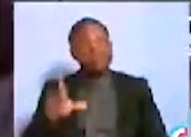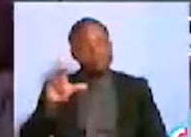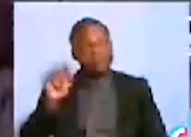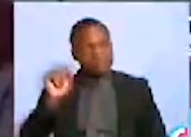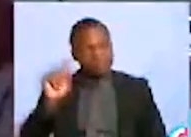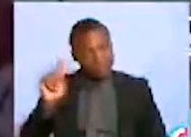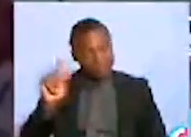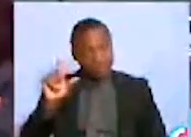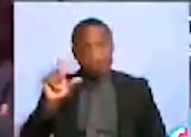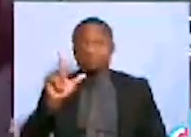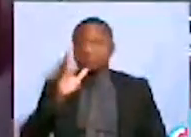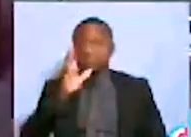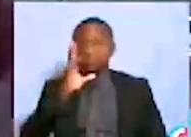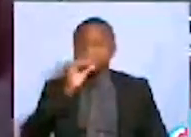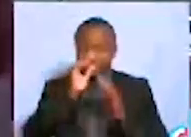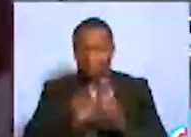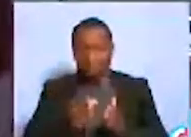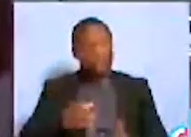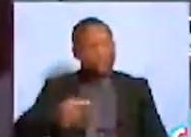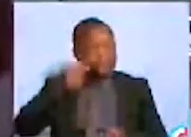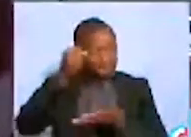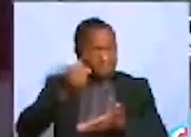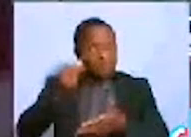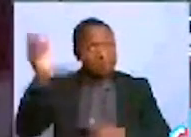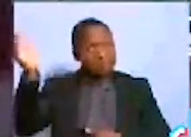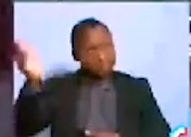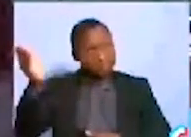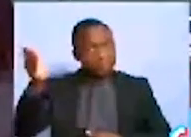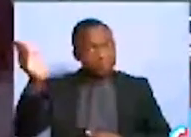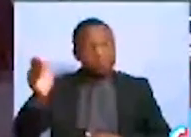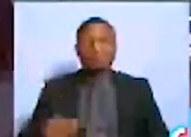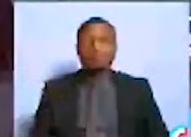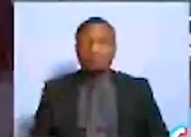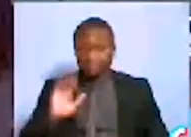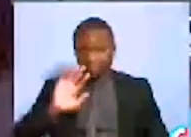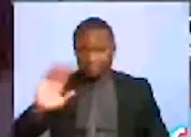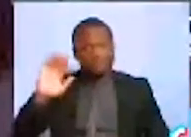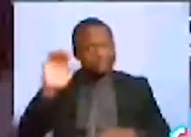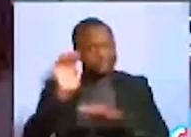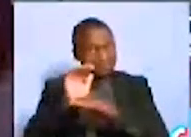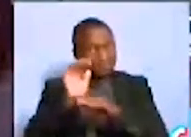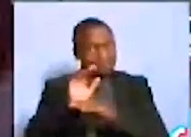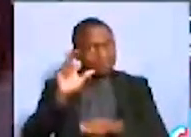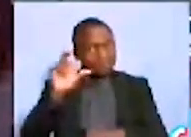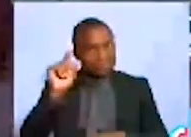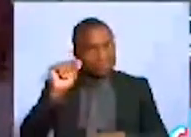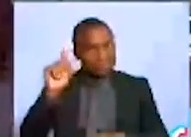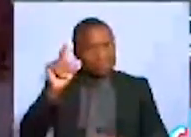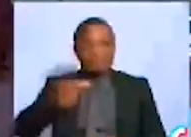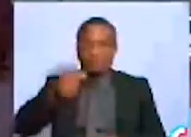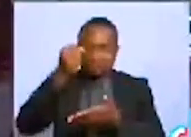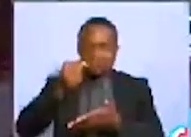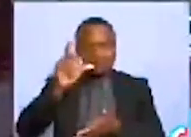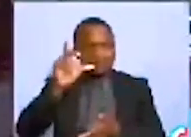In 2021, Mr. Speaker, when the budget was presented, my comment was that the 2021